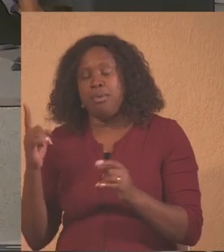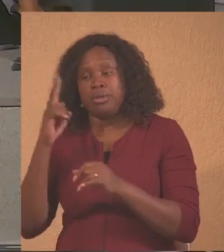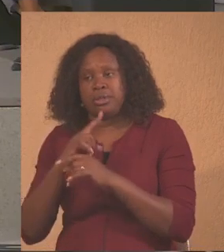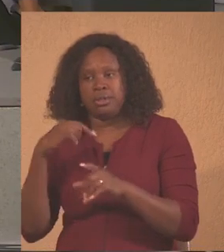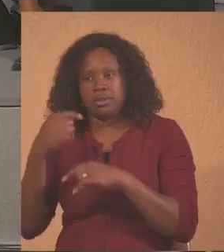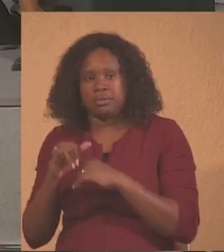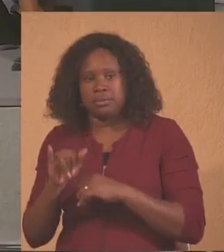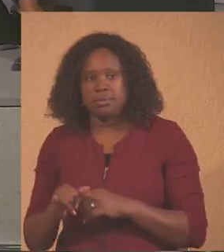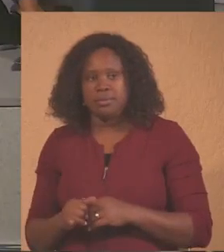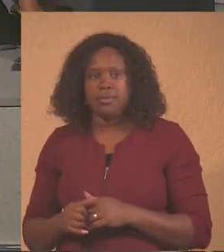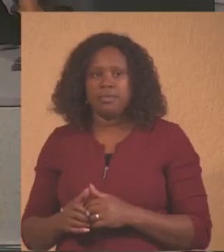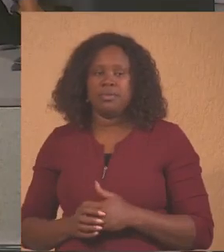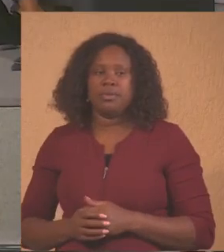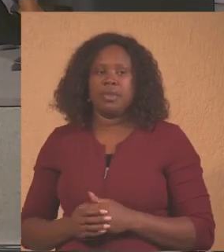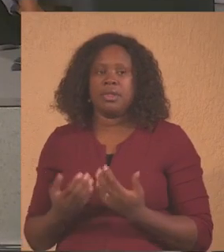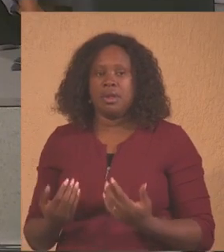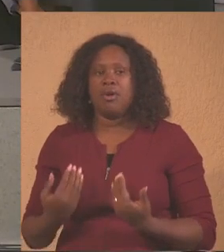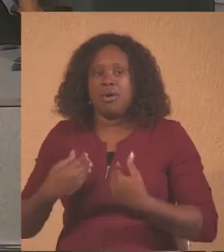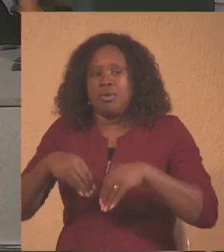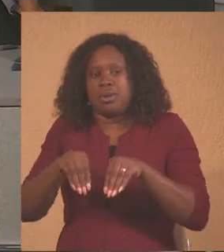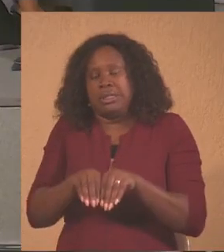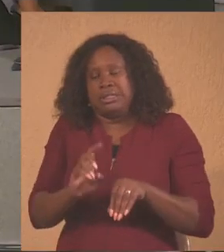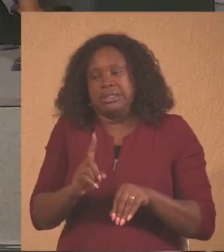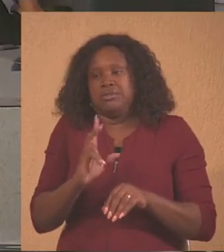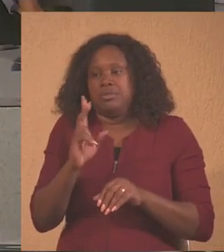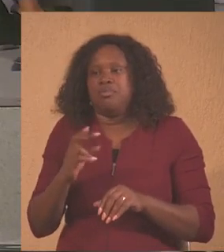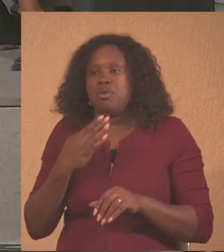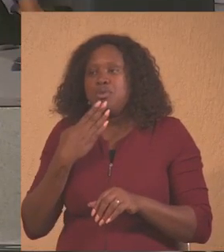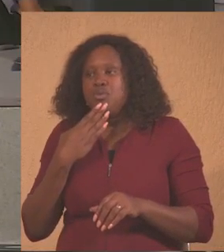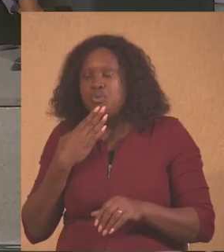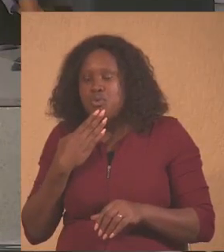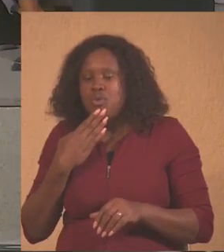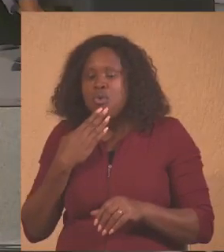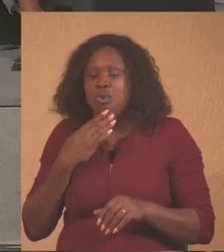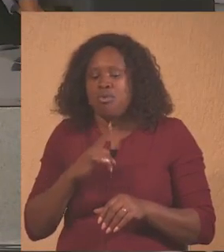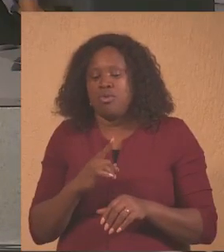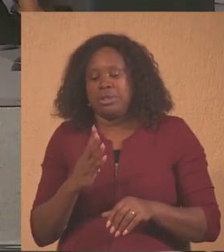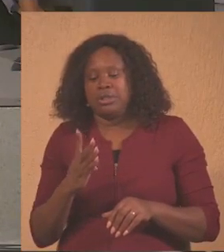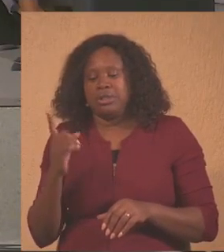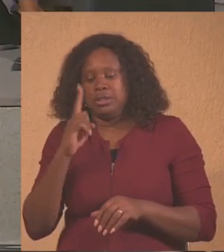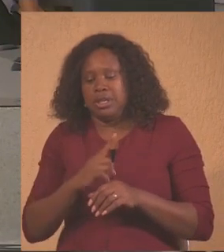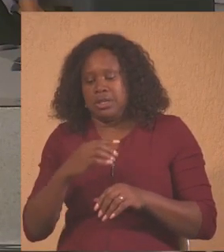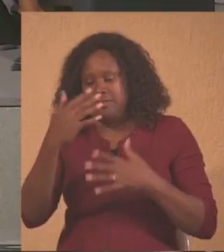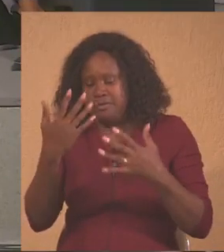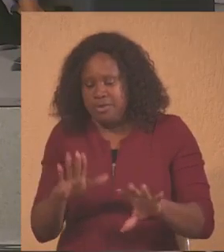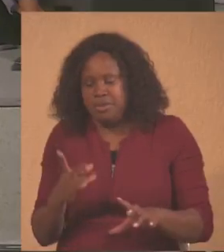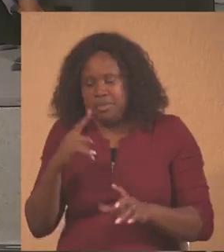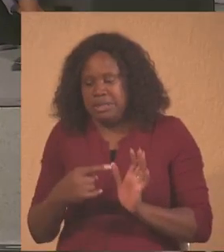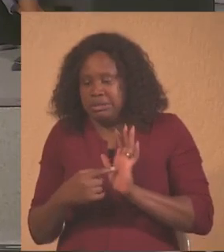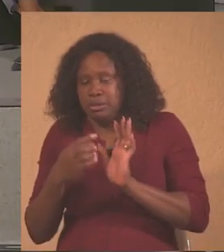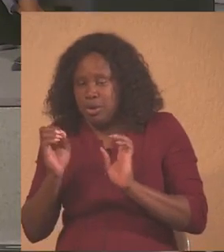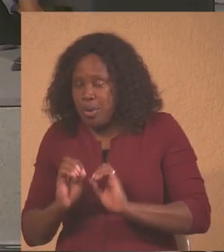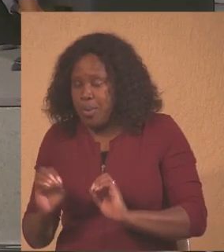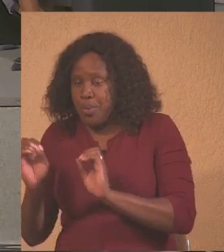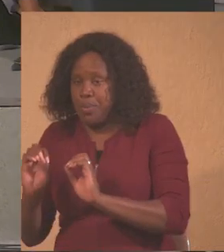What provisions have then been put in place for those who might be asymptomatic even until on the 14th day, but